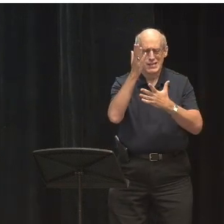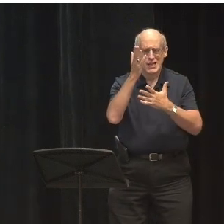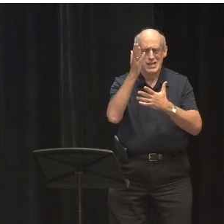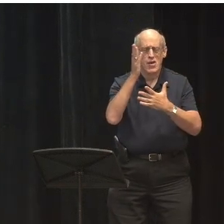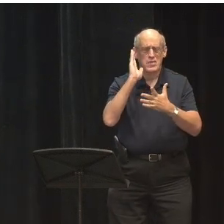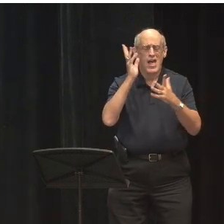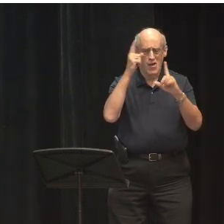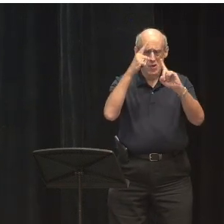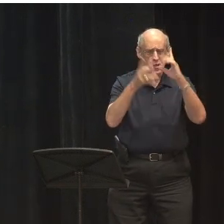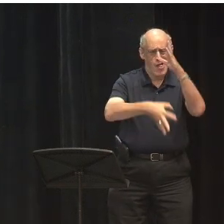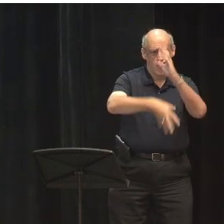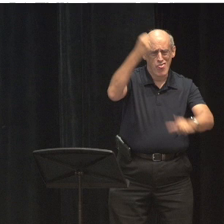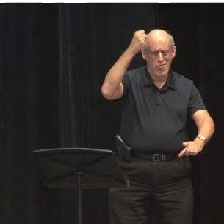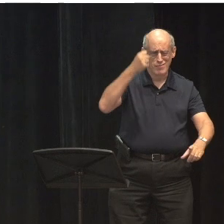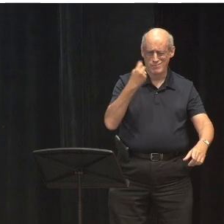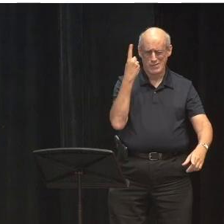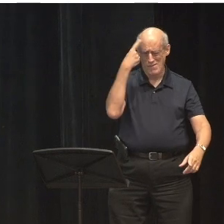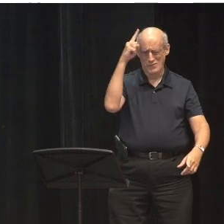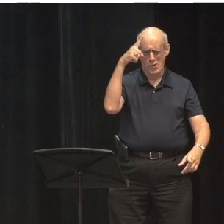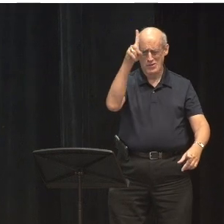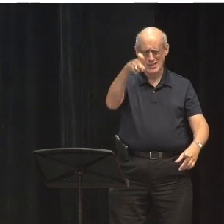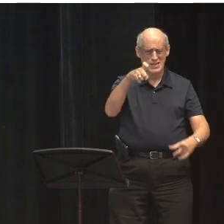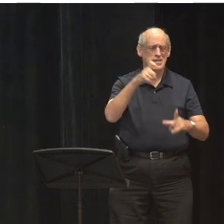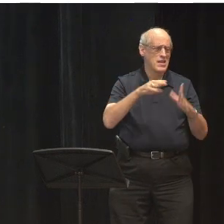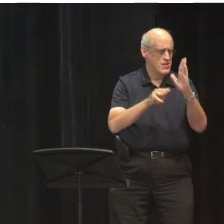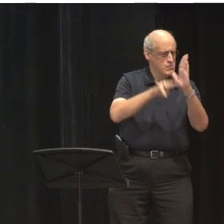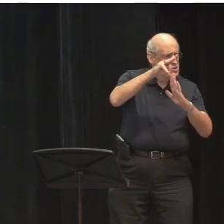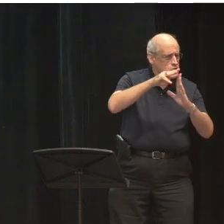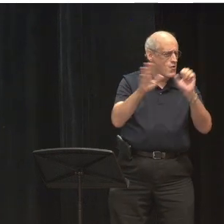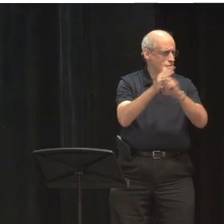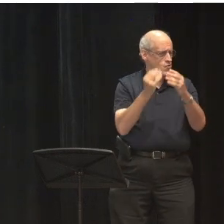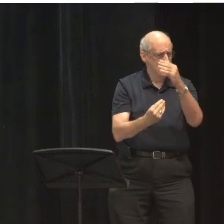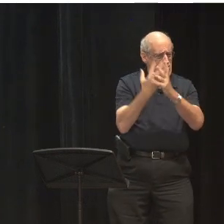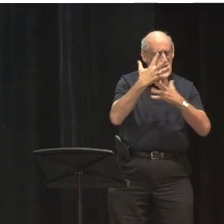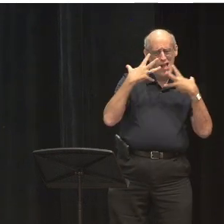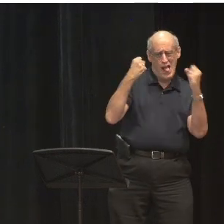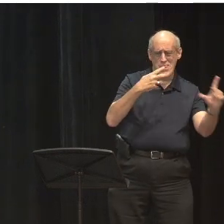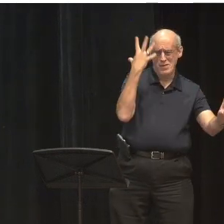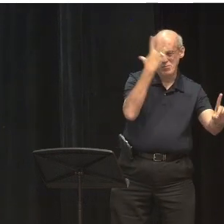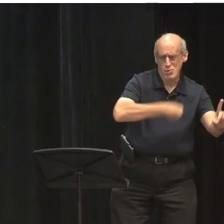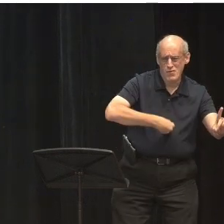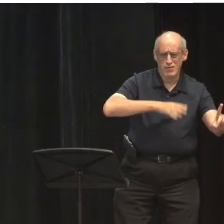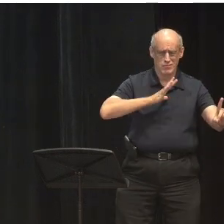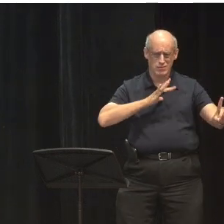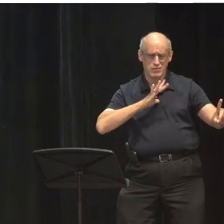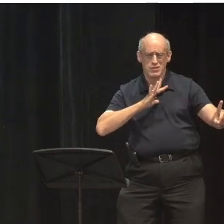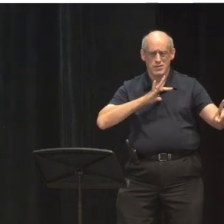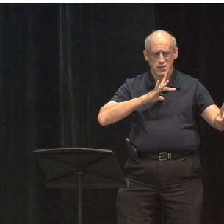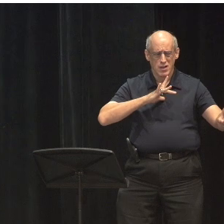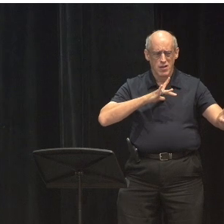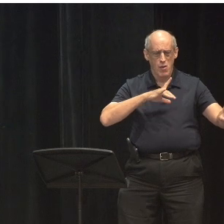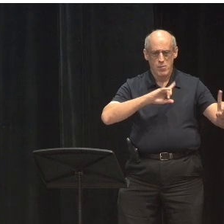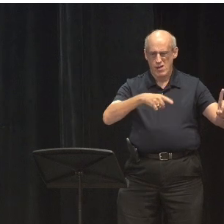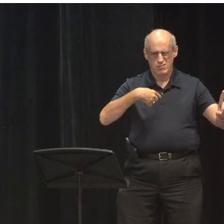I think, a number of trees that are mature, beautiful, healthy trees, which we love and covet in this